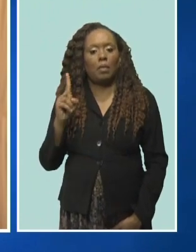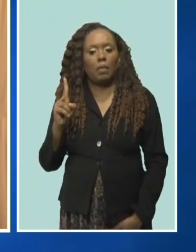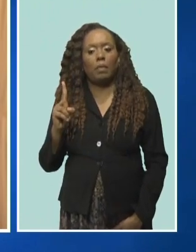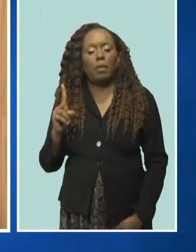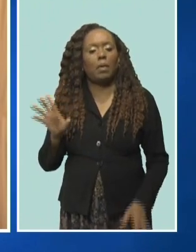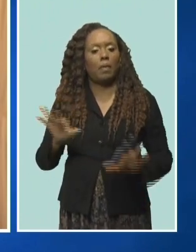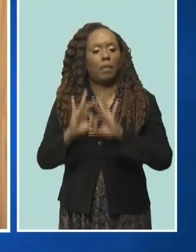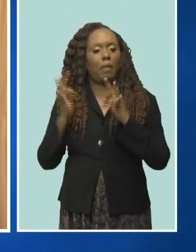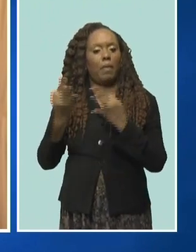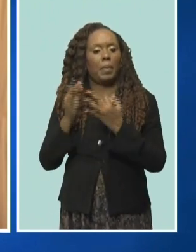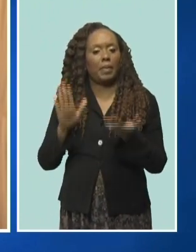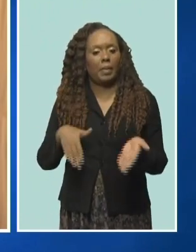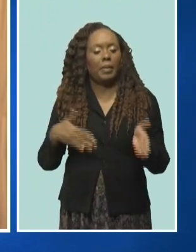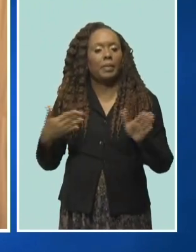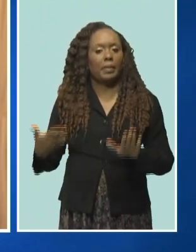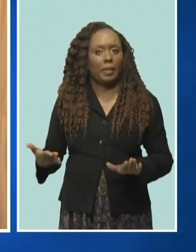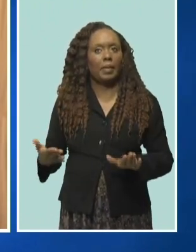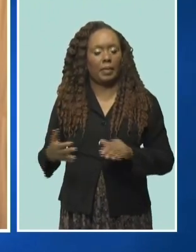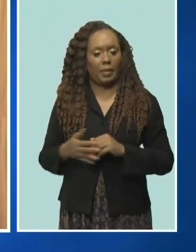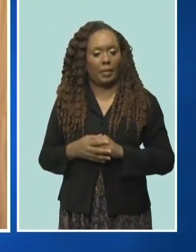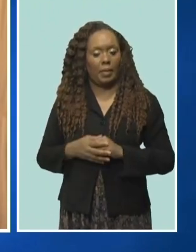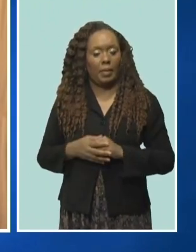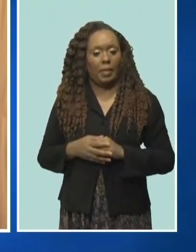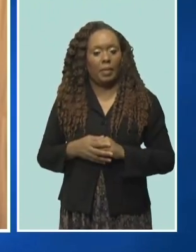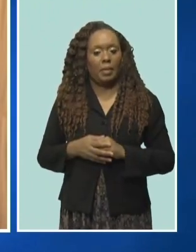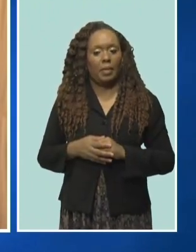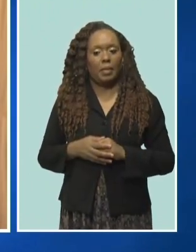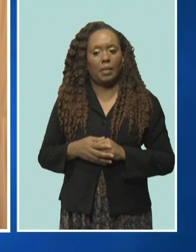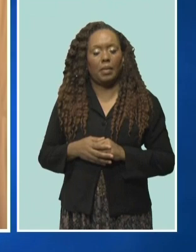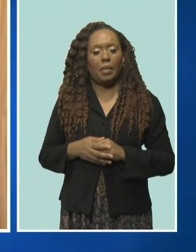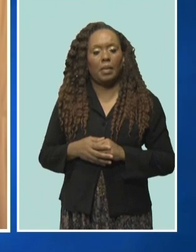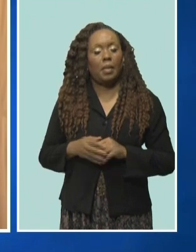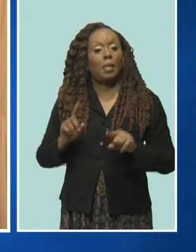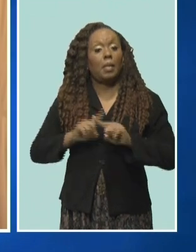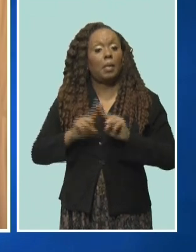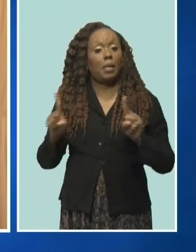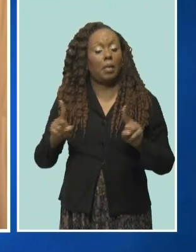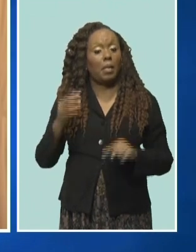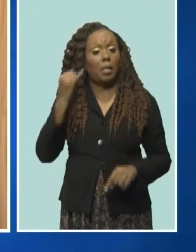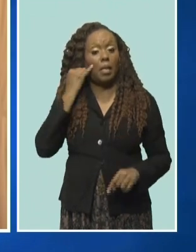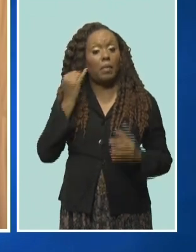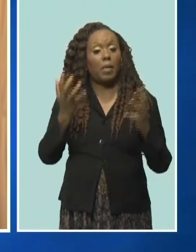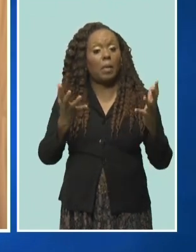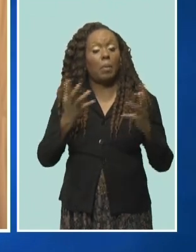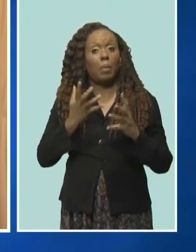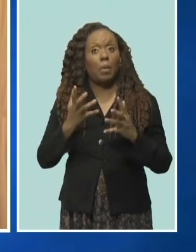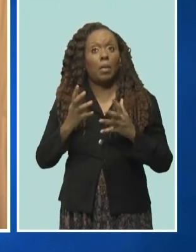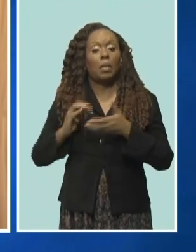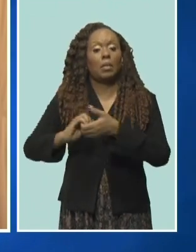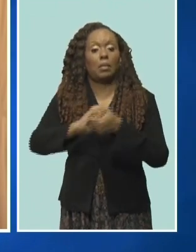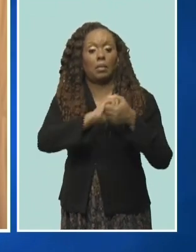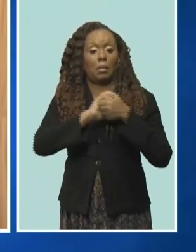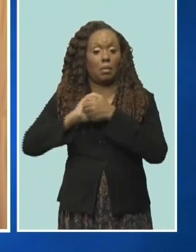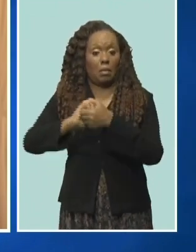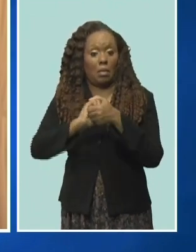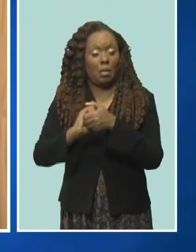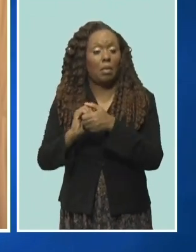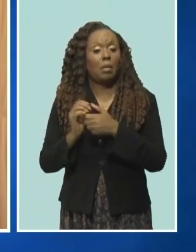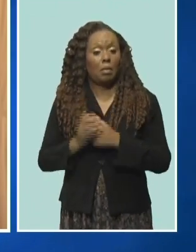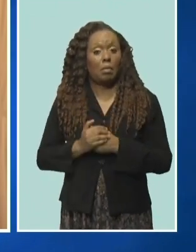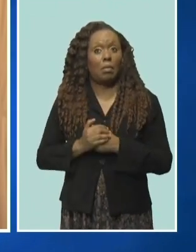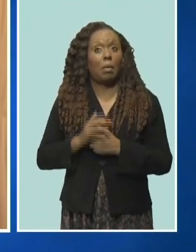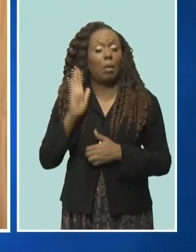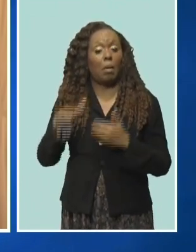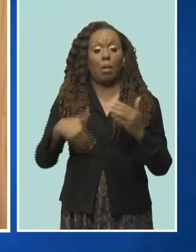lost family. But equally, I say that if we want to stand in solidarity with all of you, I ask now